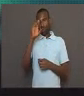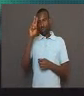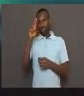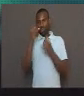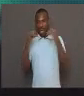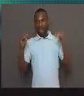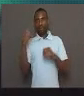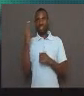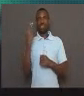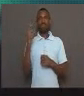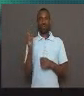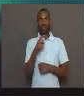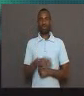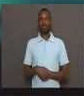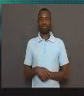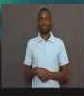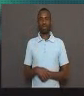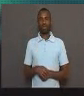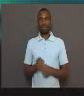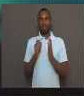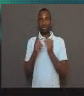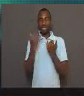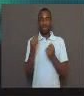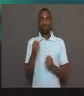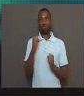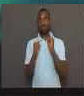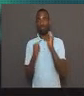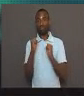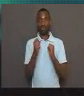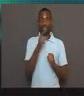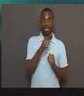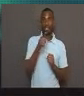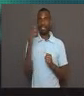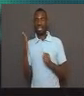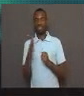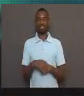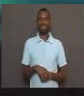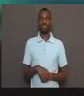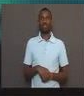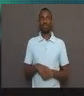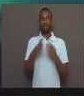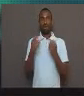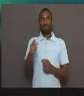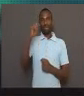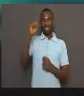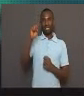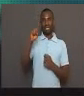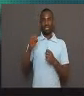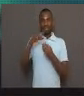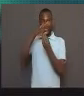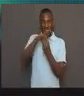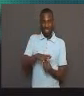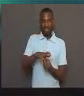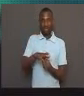To compare like with like, we must measure the tensile stress